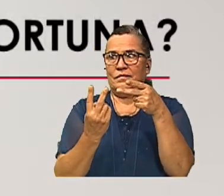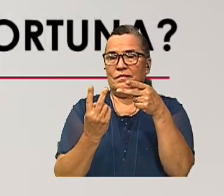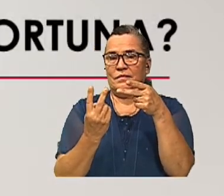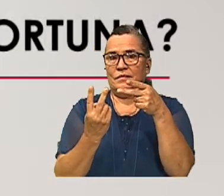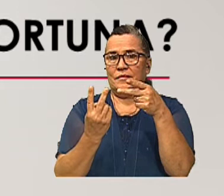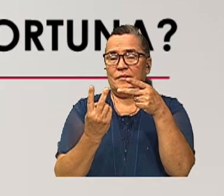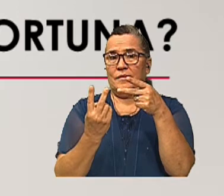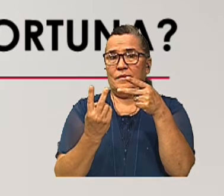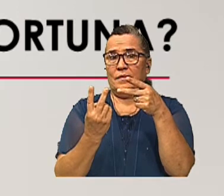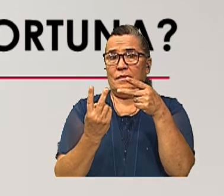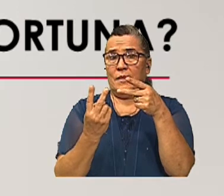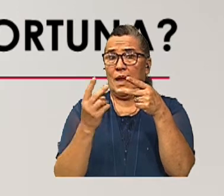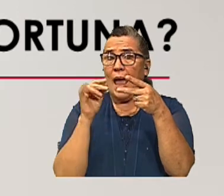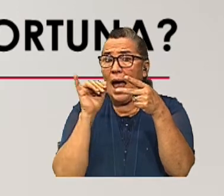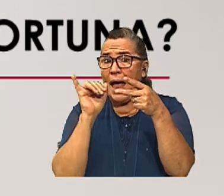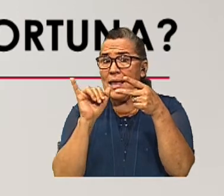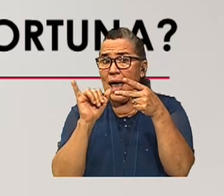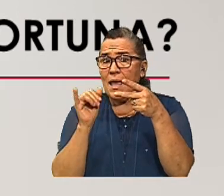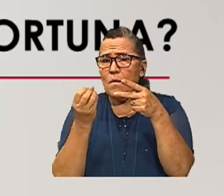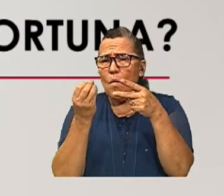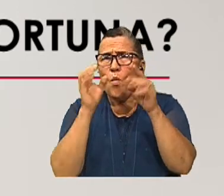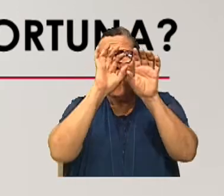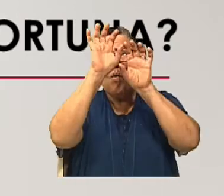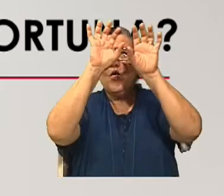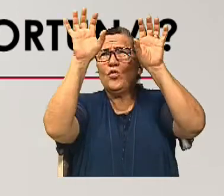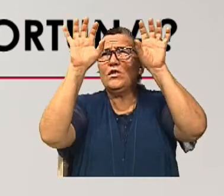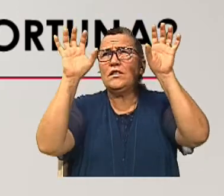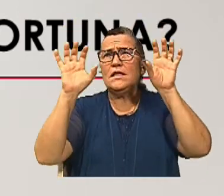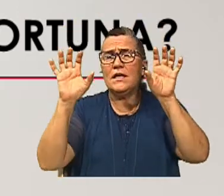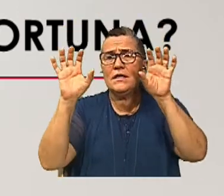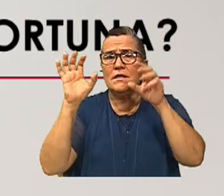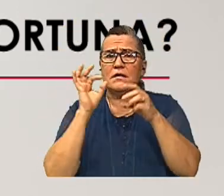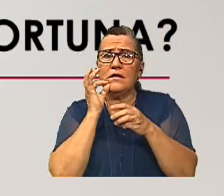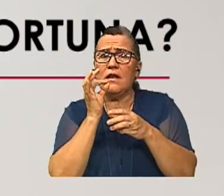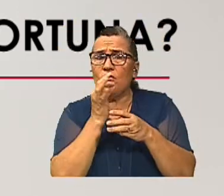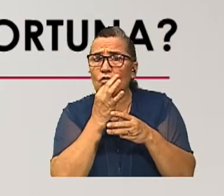are there many clouds near La Fortuna?